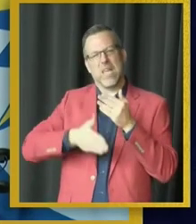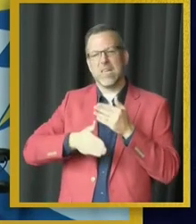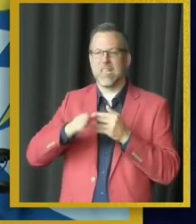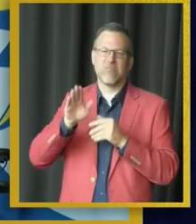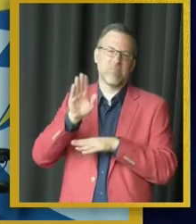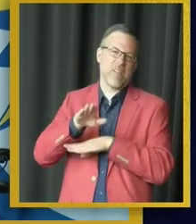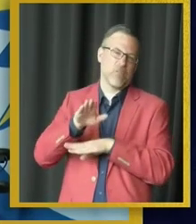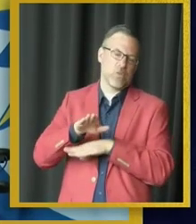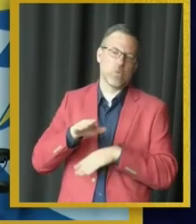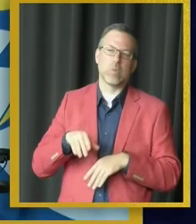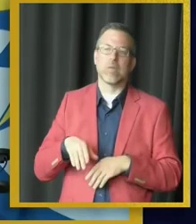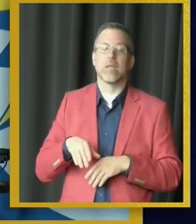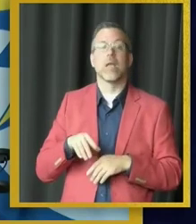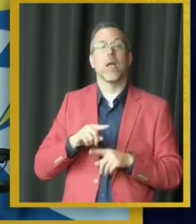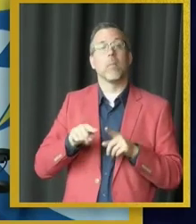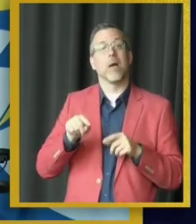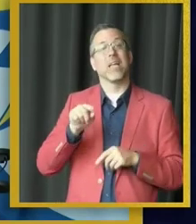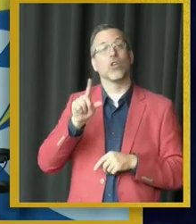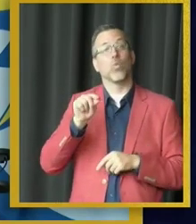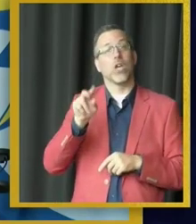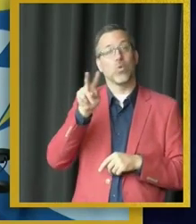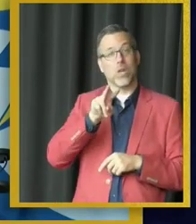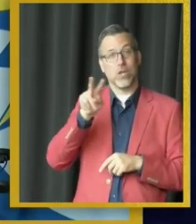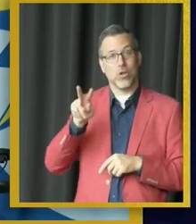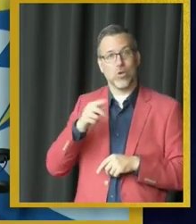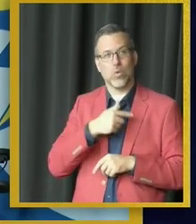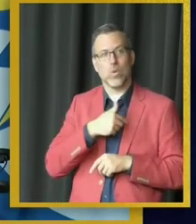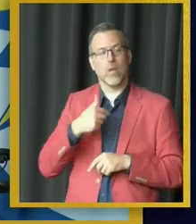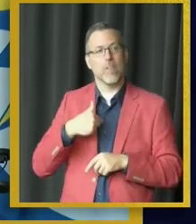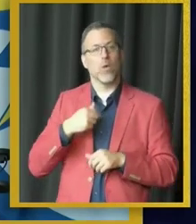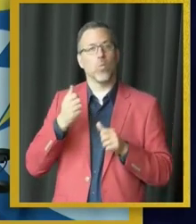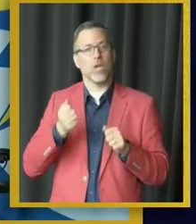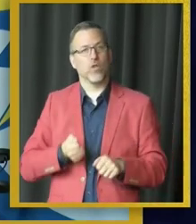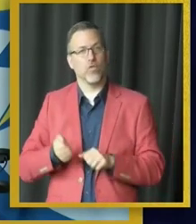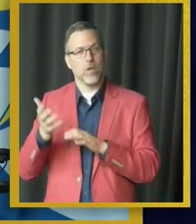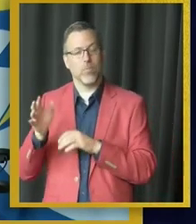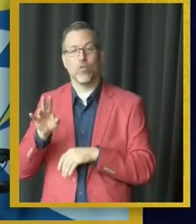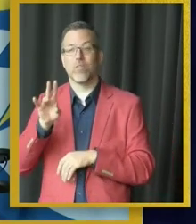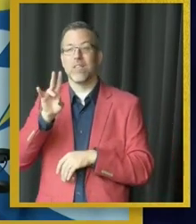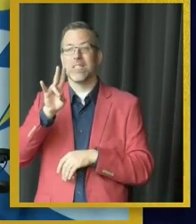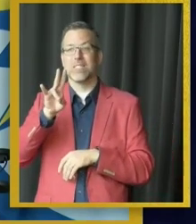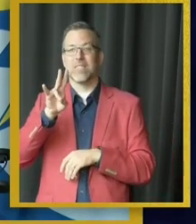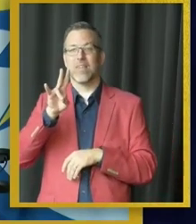afternoon. But in 2022, we removed 751